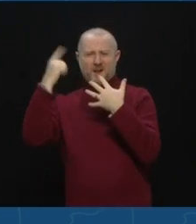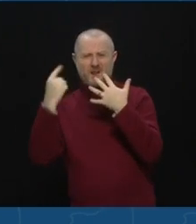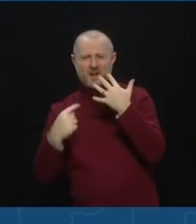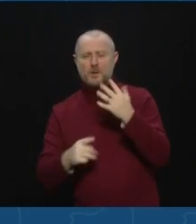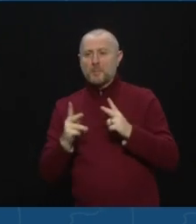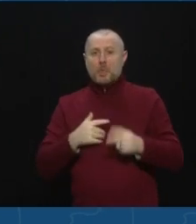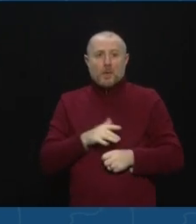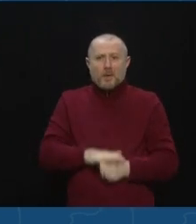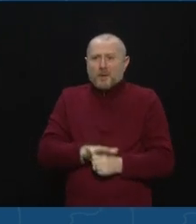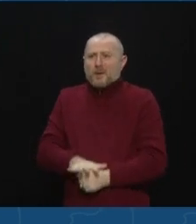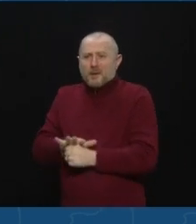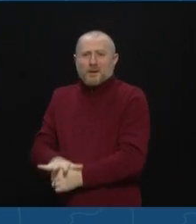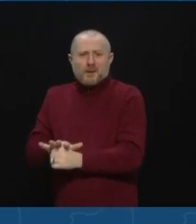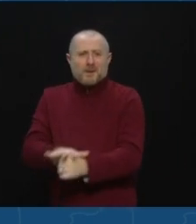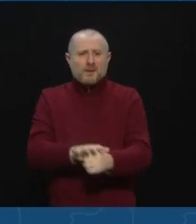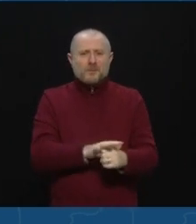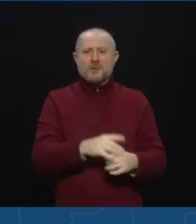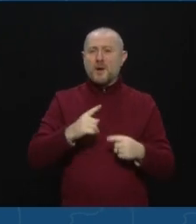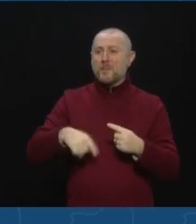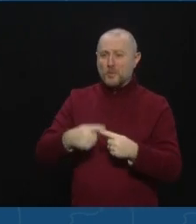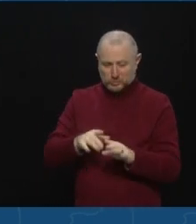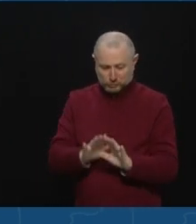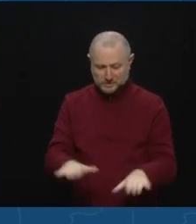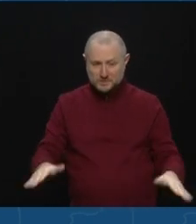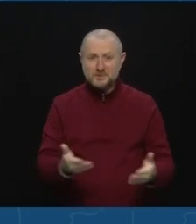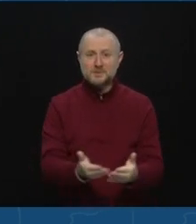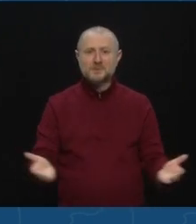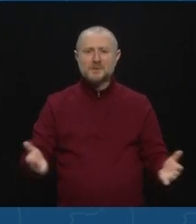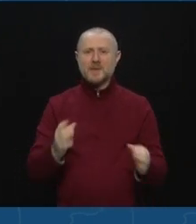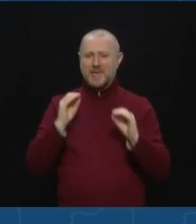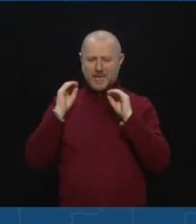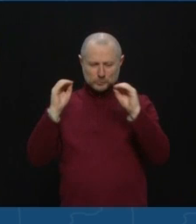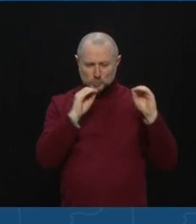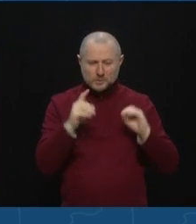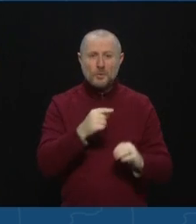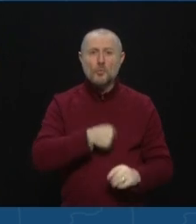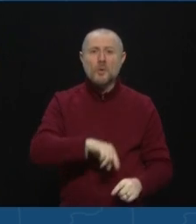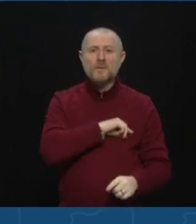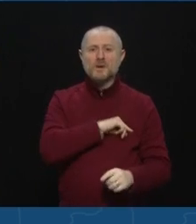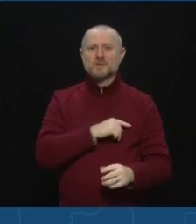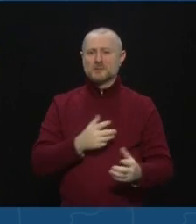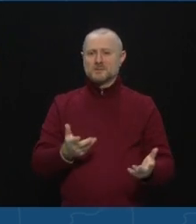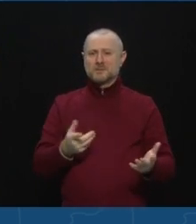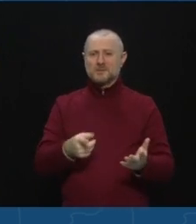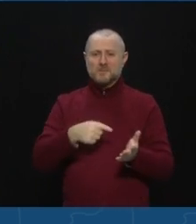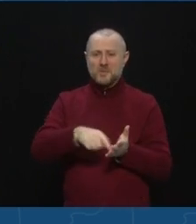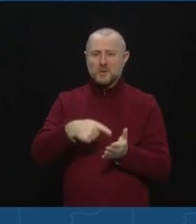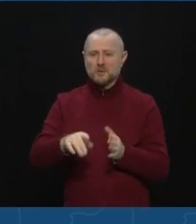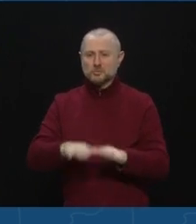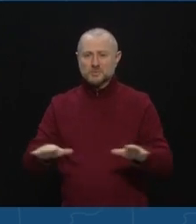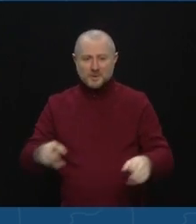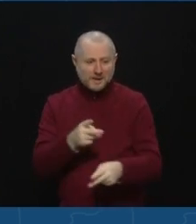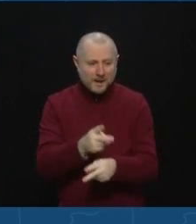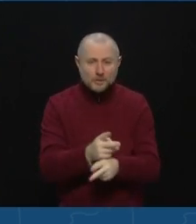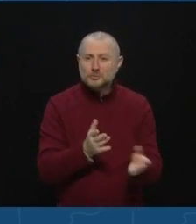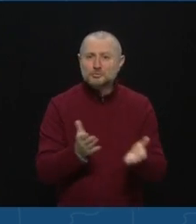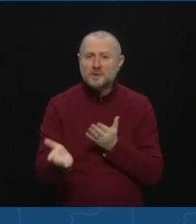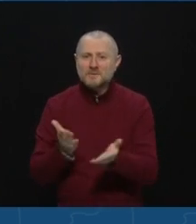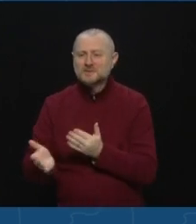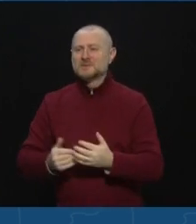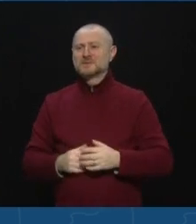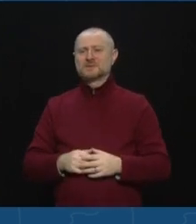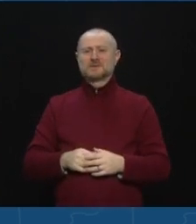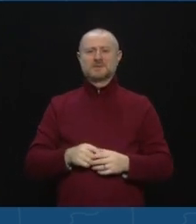of all about their kids, the quality of their education, affordability of childcare, and even thoughts about what their future will